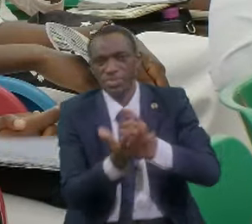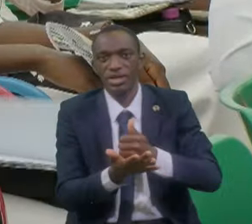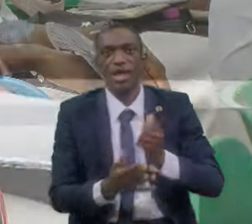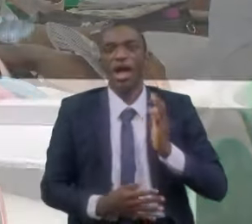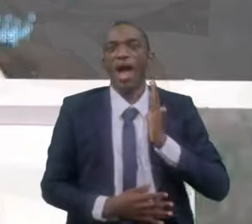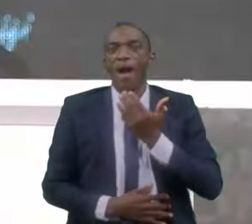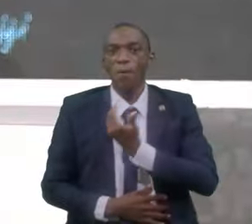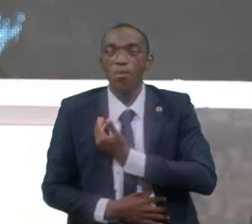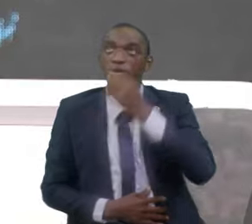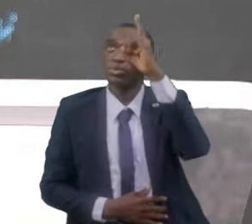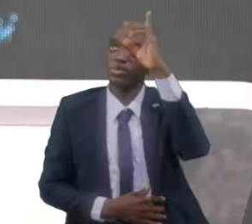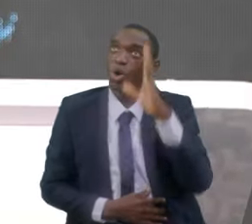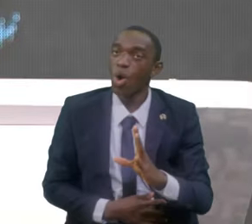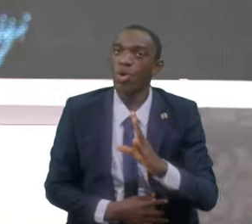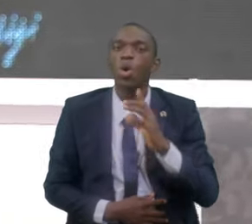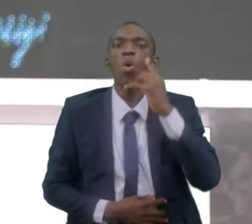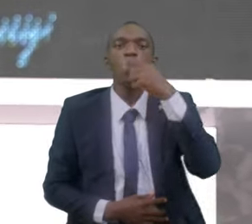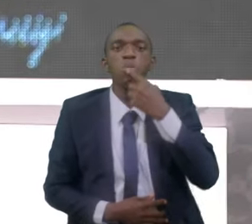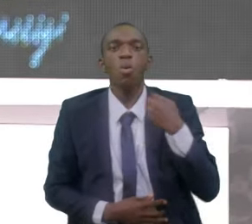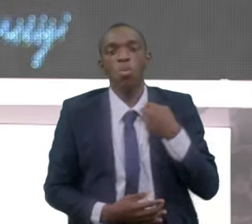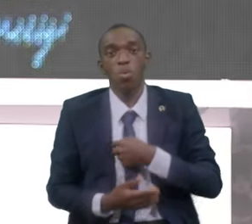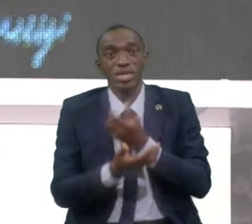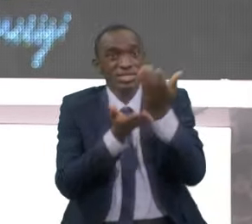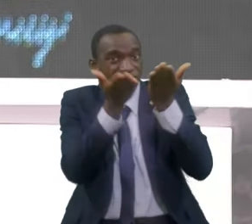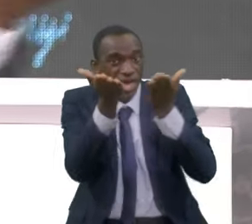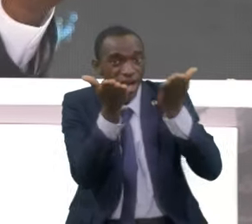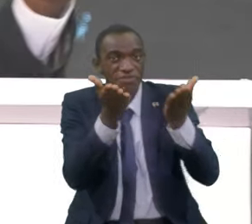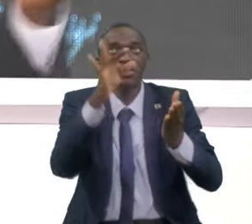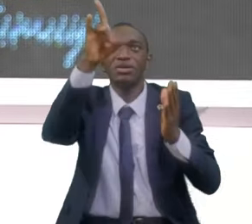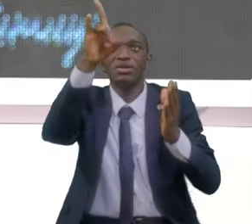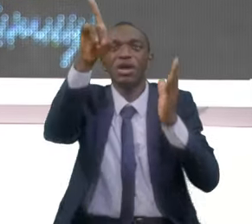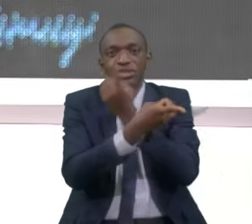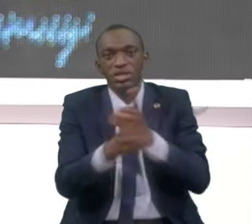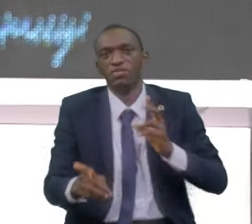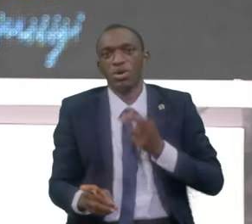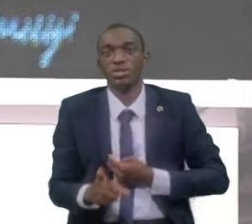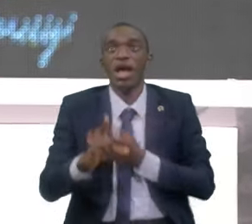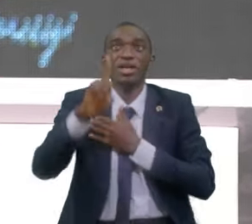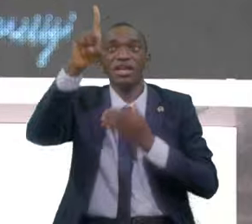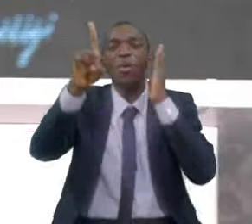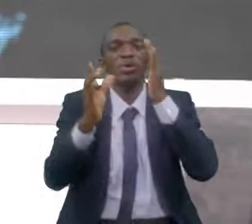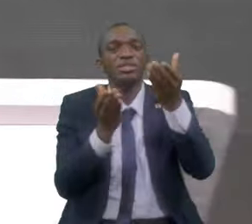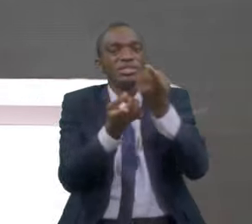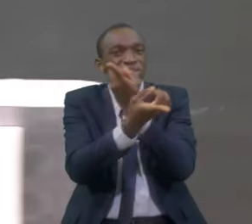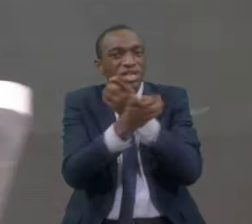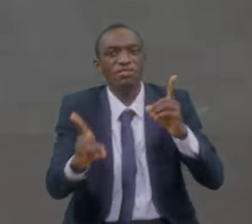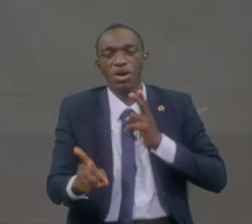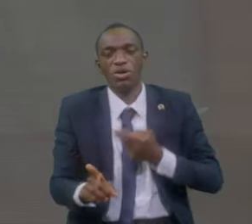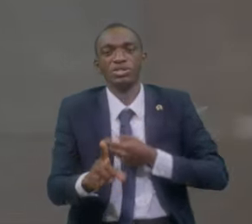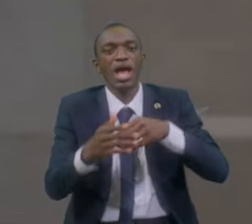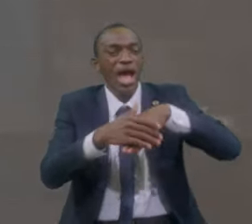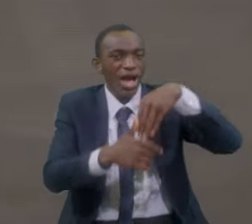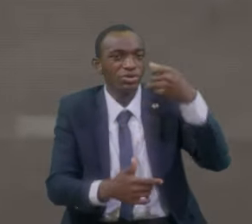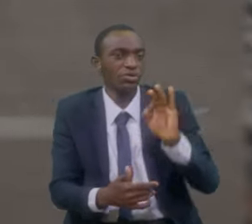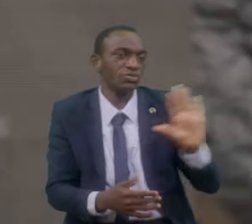God, whom we serve, will deliver us. And he will deliver us out of your hand.